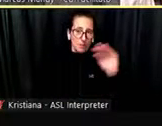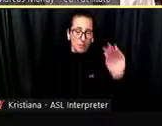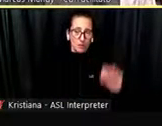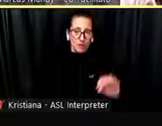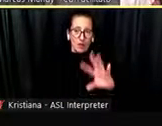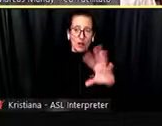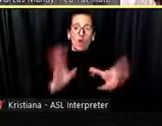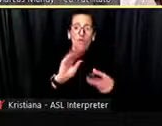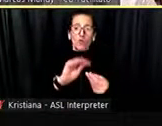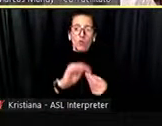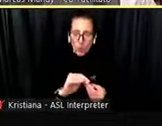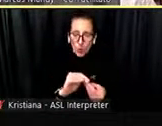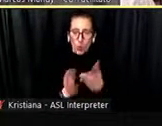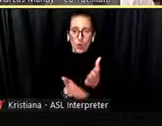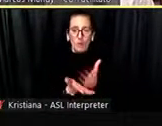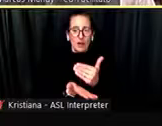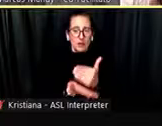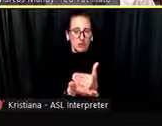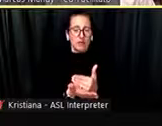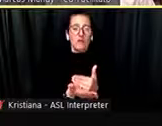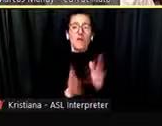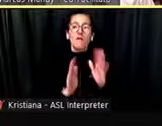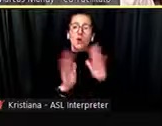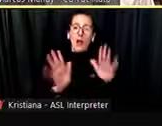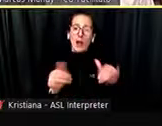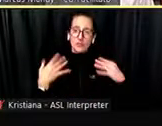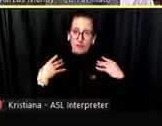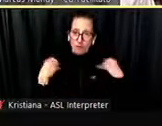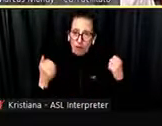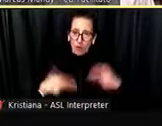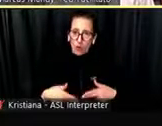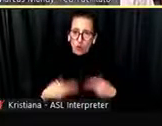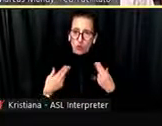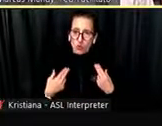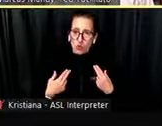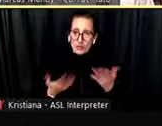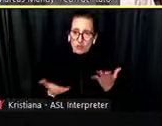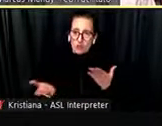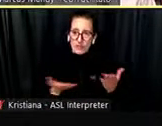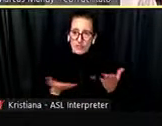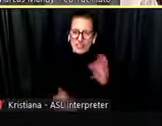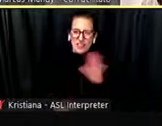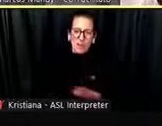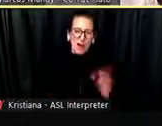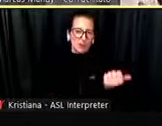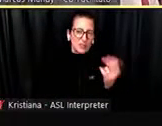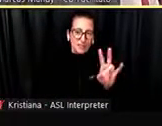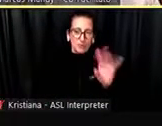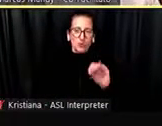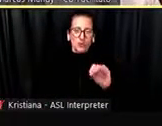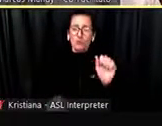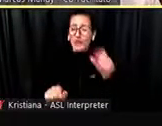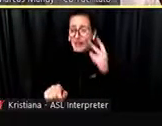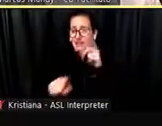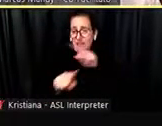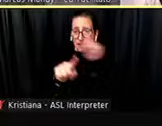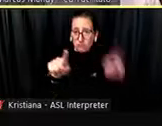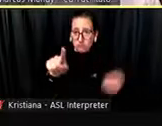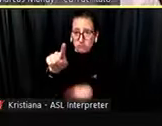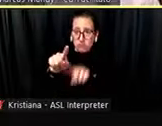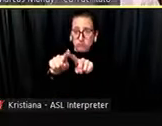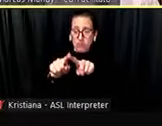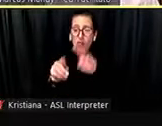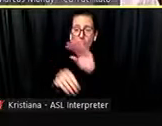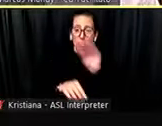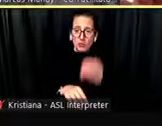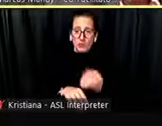county. For housing, health, and human services, about 17% of the budget, and so on. But what I want to do,